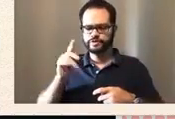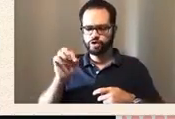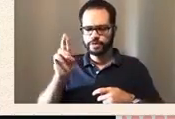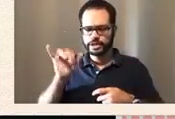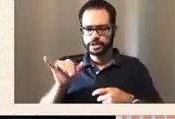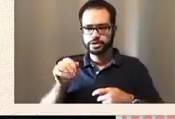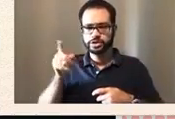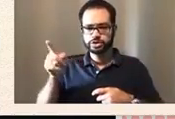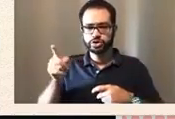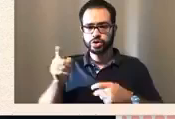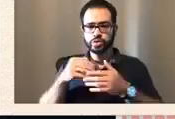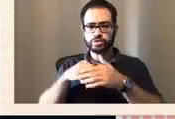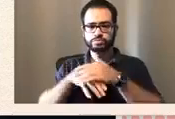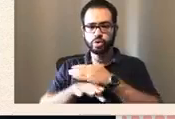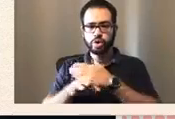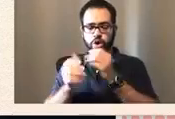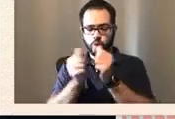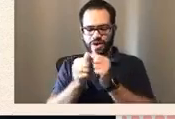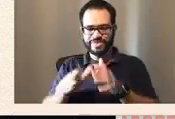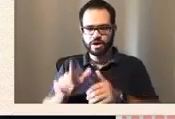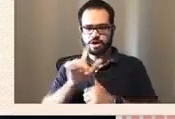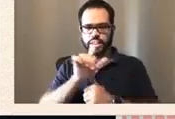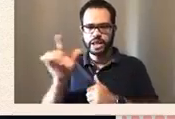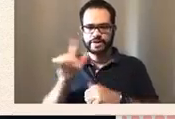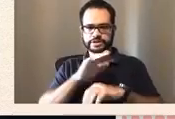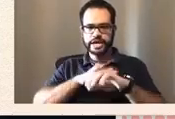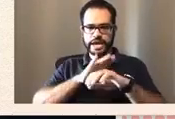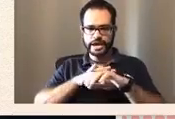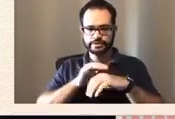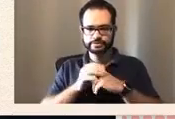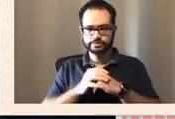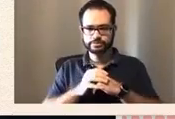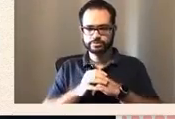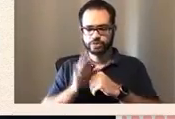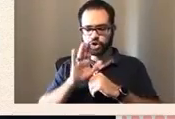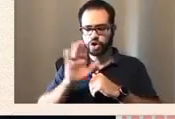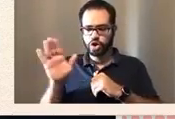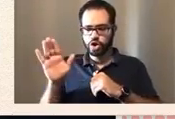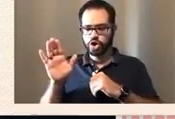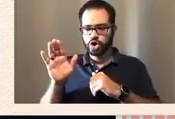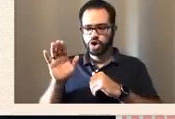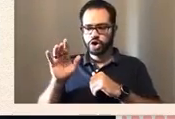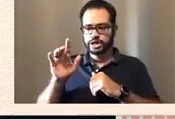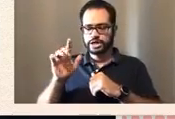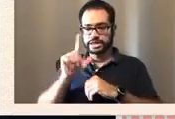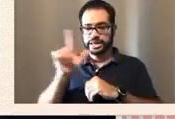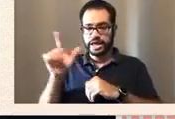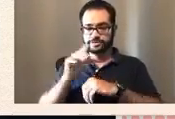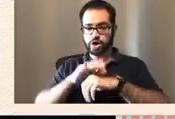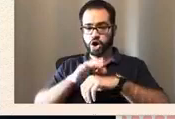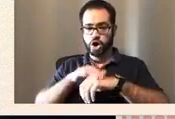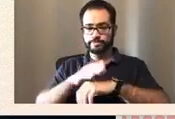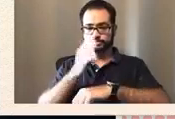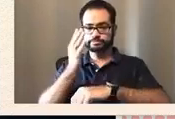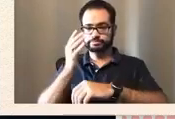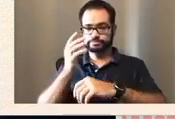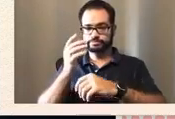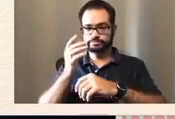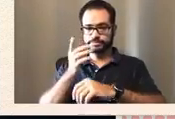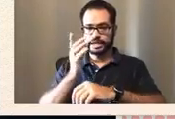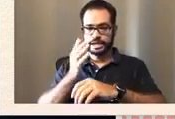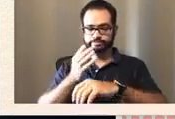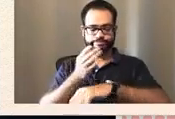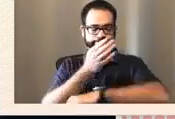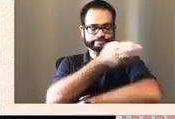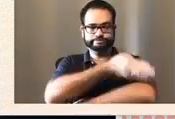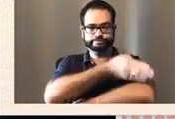a left hand. Her left arm ended at her elbow, kind of like, Captain Hook not having a left